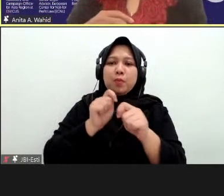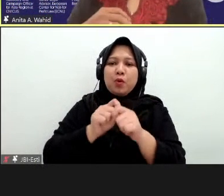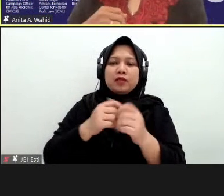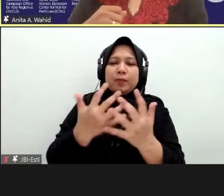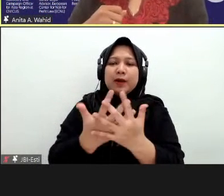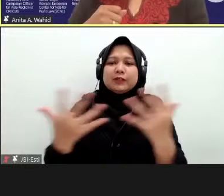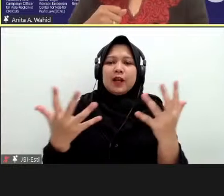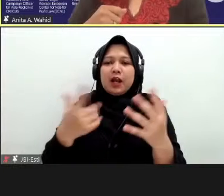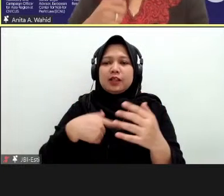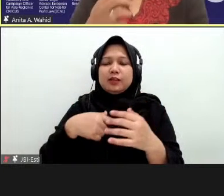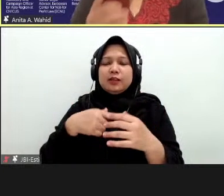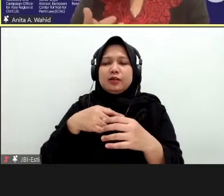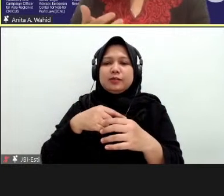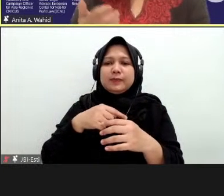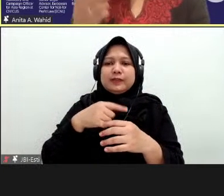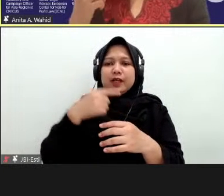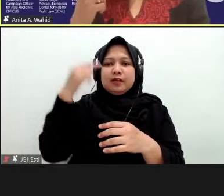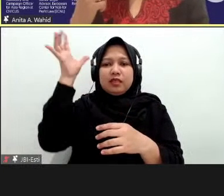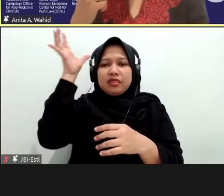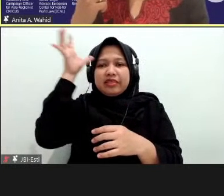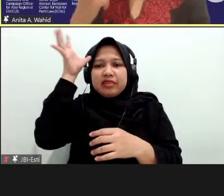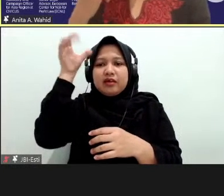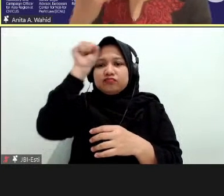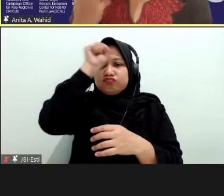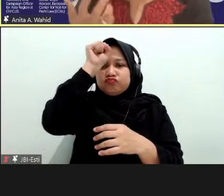giving the